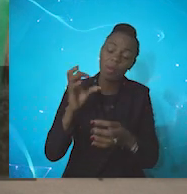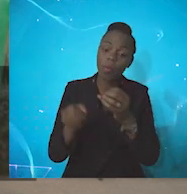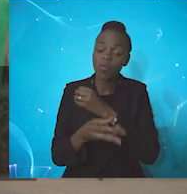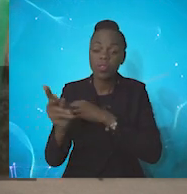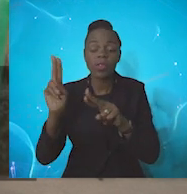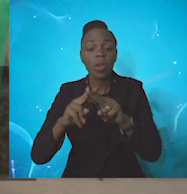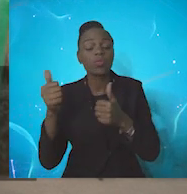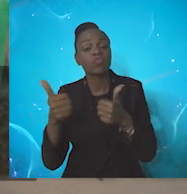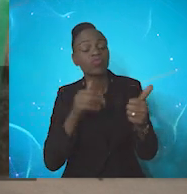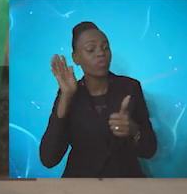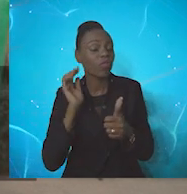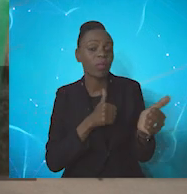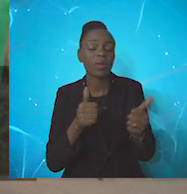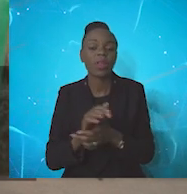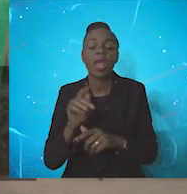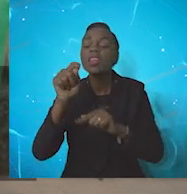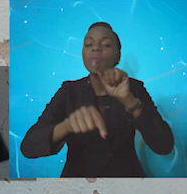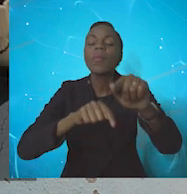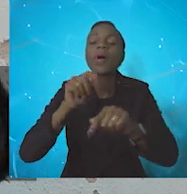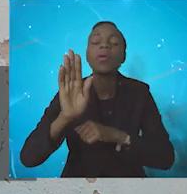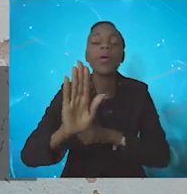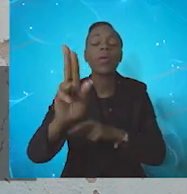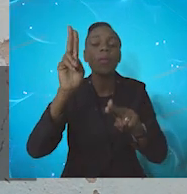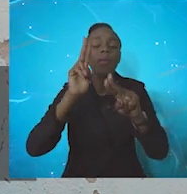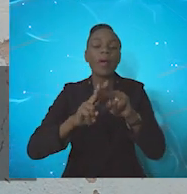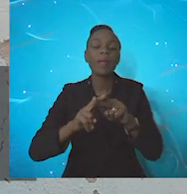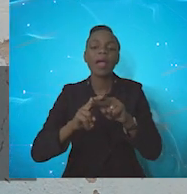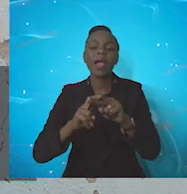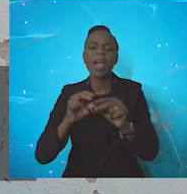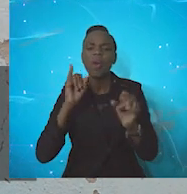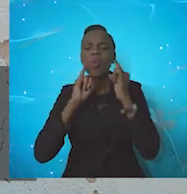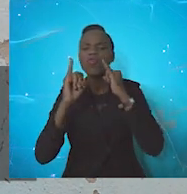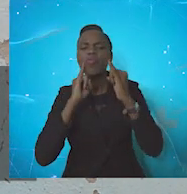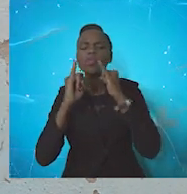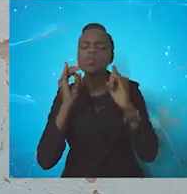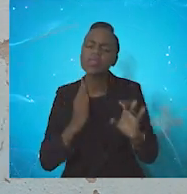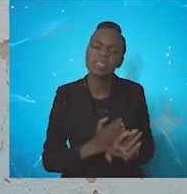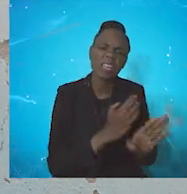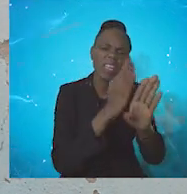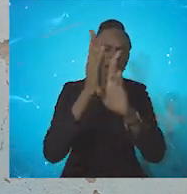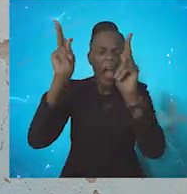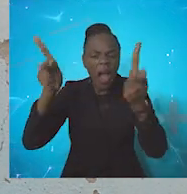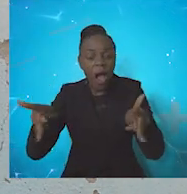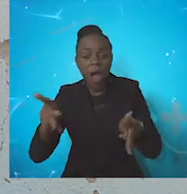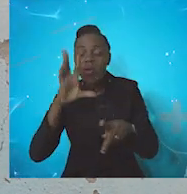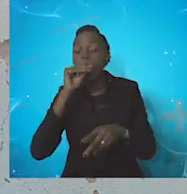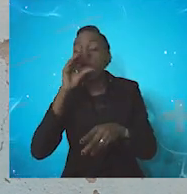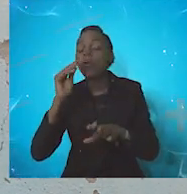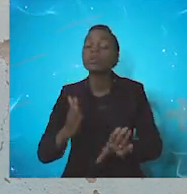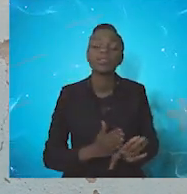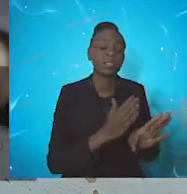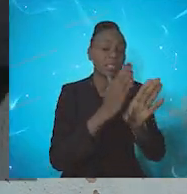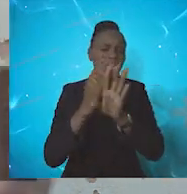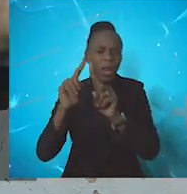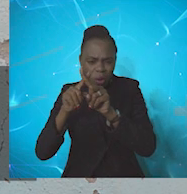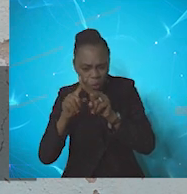Bambo ndikuuzeni. Ine ndi mbale wanu. Bama kala mpekesera zosia na siyana. Anthu ama lankula ni zosia na